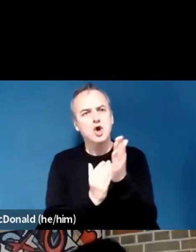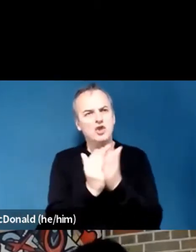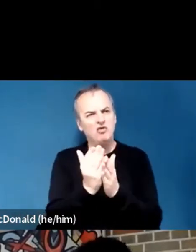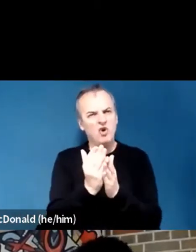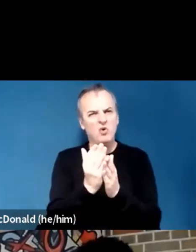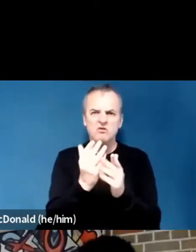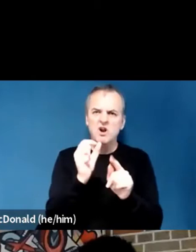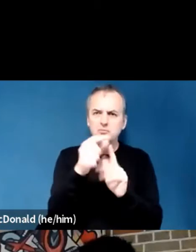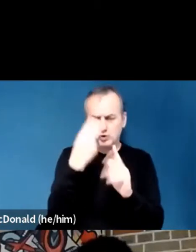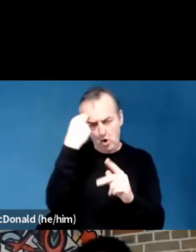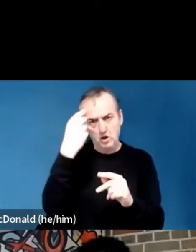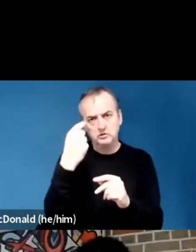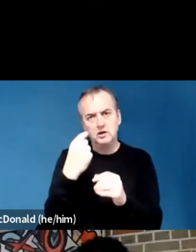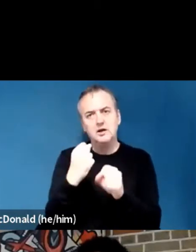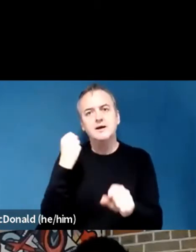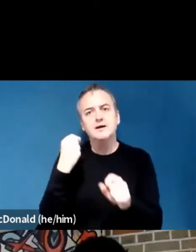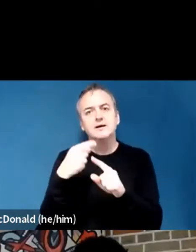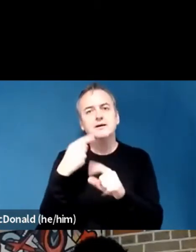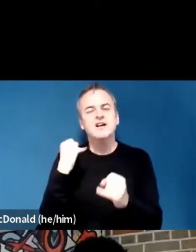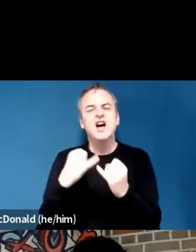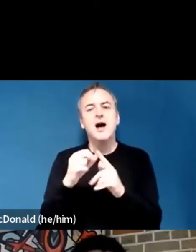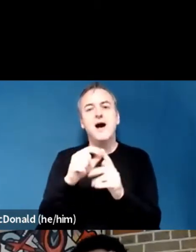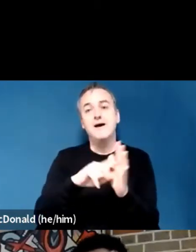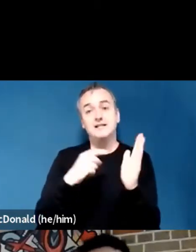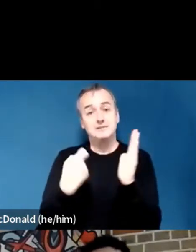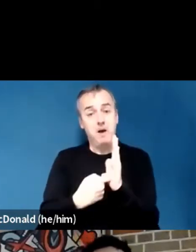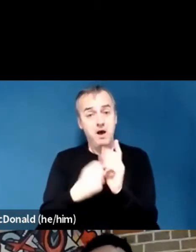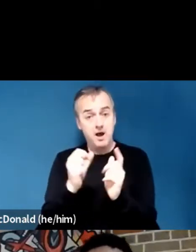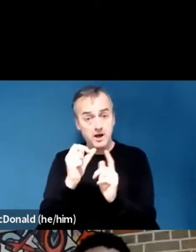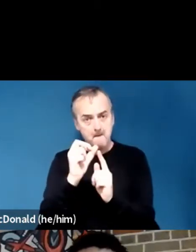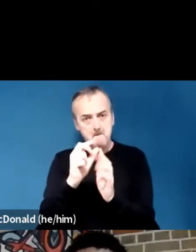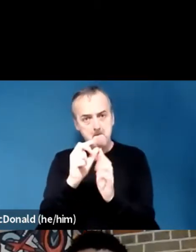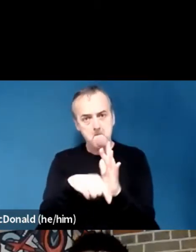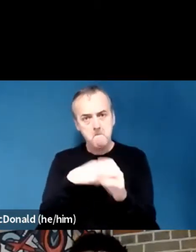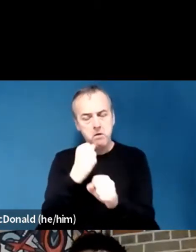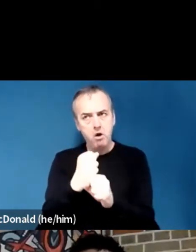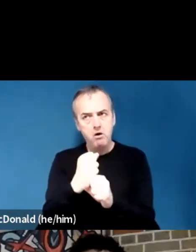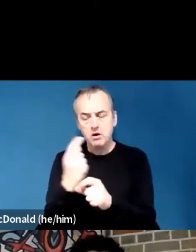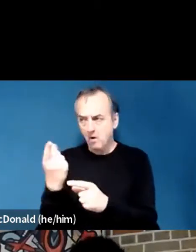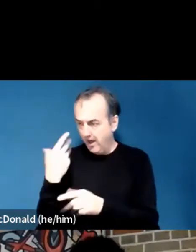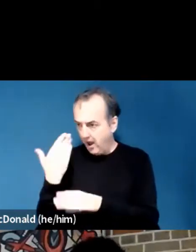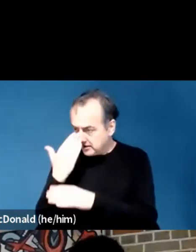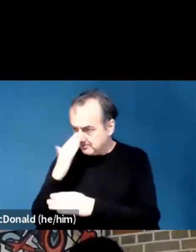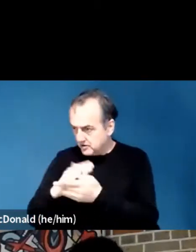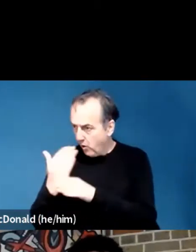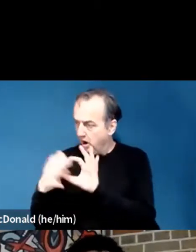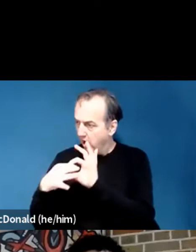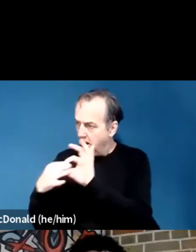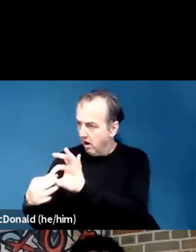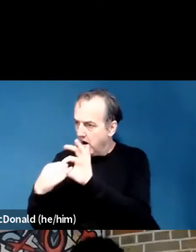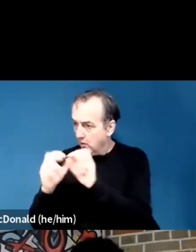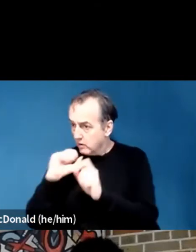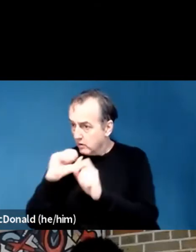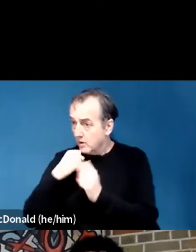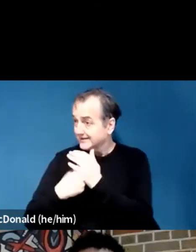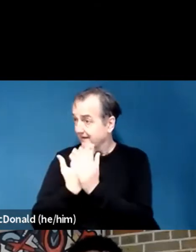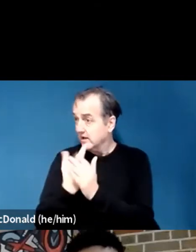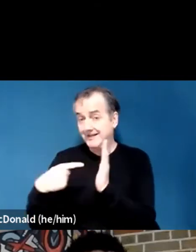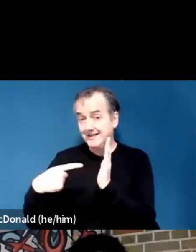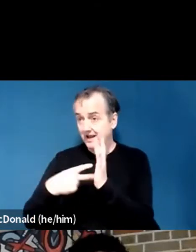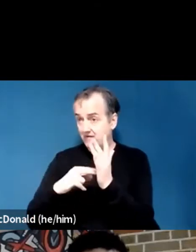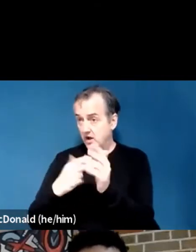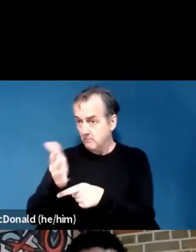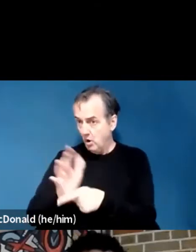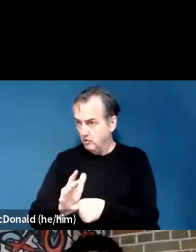three to four years on from the beginning of my journey with you guys. And the encouragement from working with Sky was, yeah, we're going to develop a TV show, but we're going to start